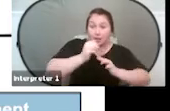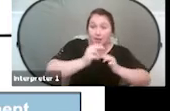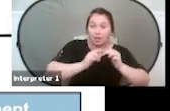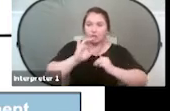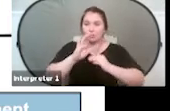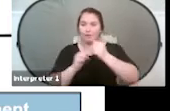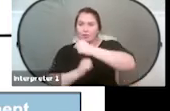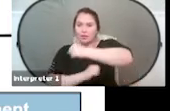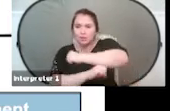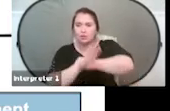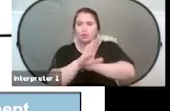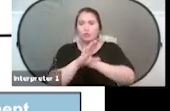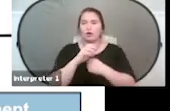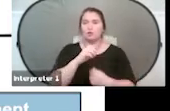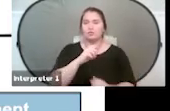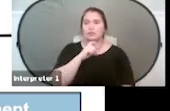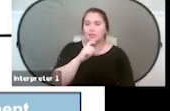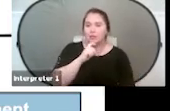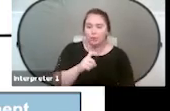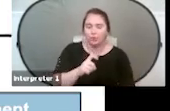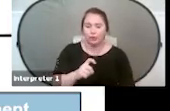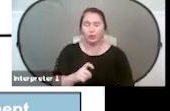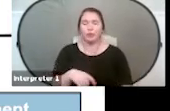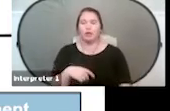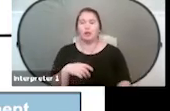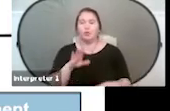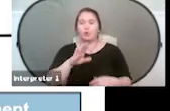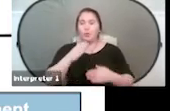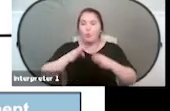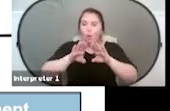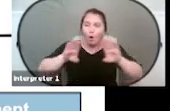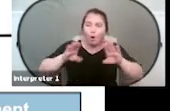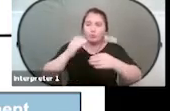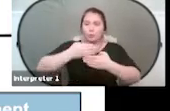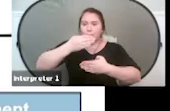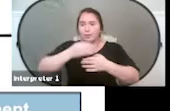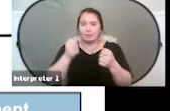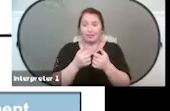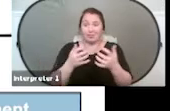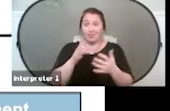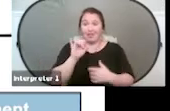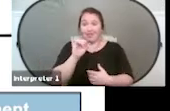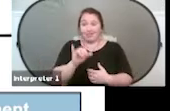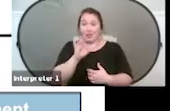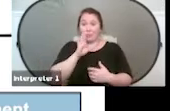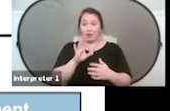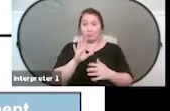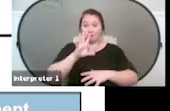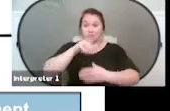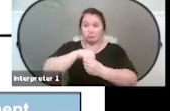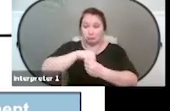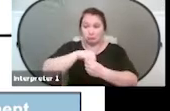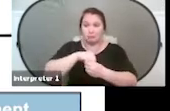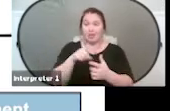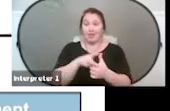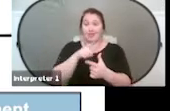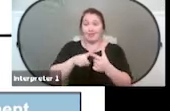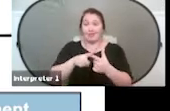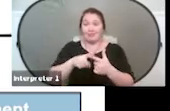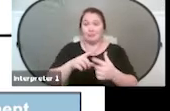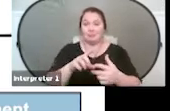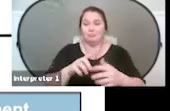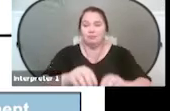steel, your exterior walls, and your windows and everything. That's your hard costs, what make up the building. And then the soft costs